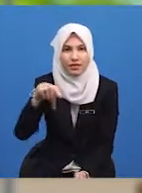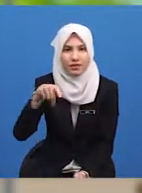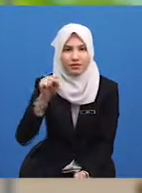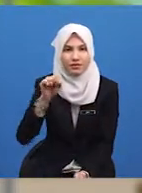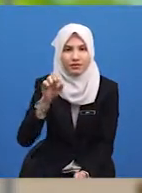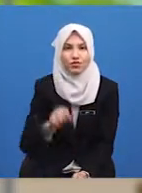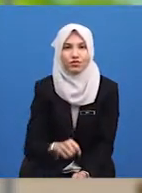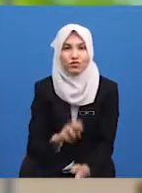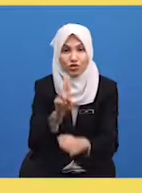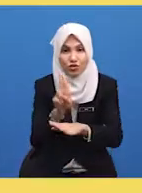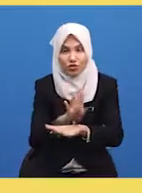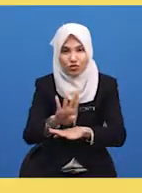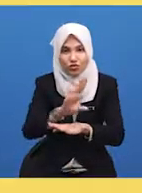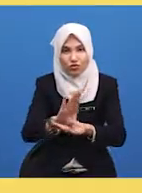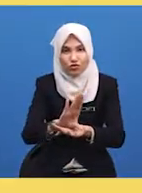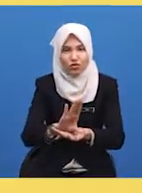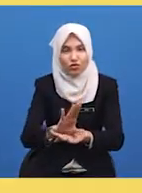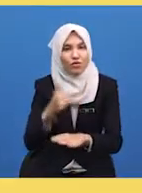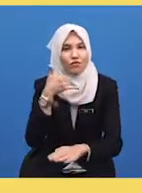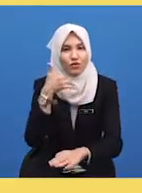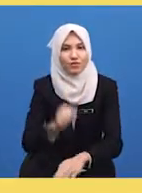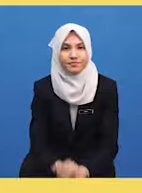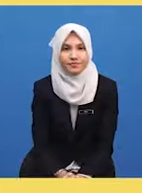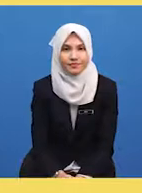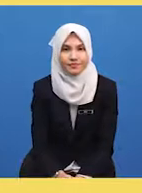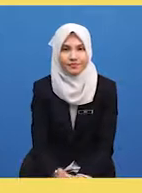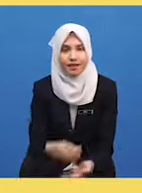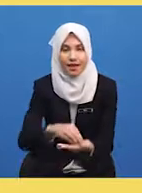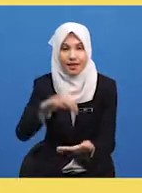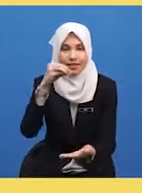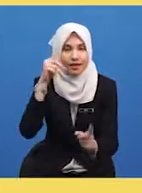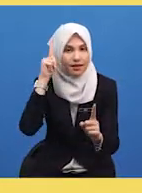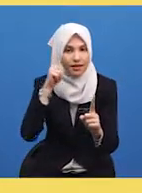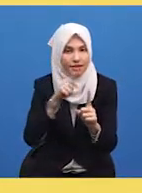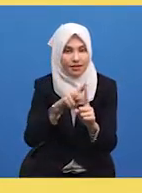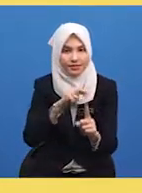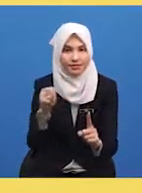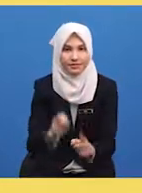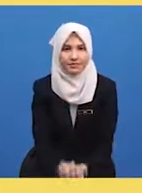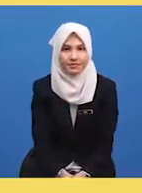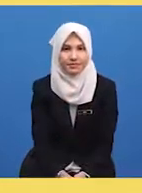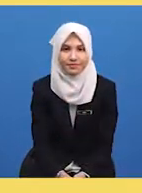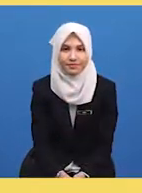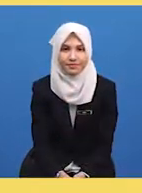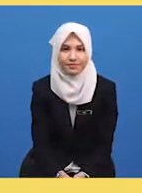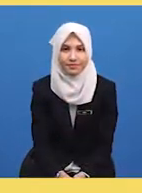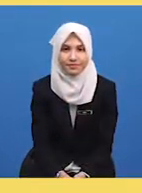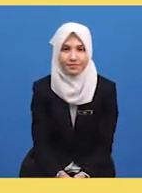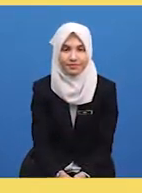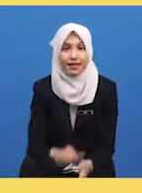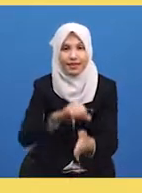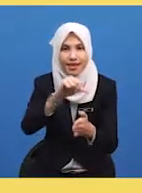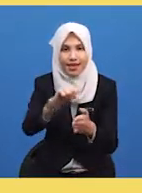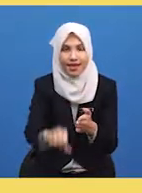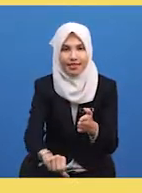own phone. So here's our learning objective for today. At the end